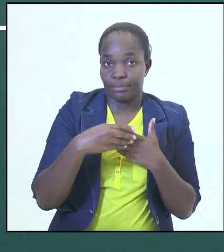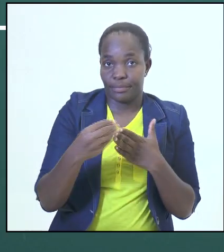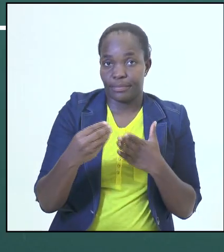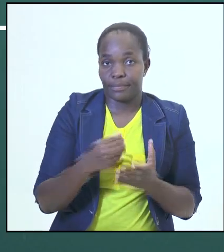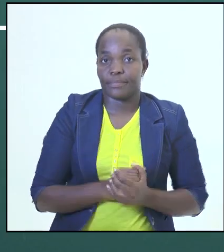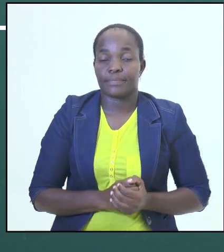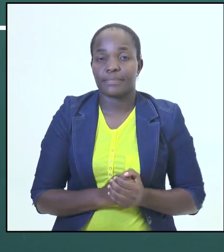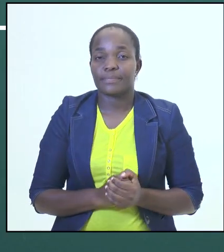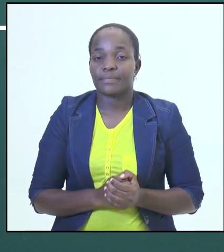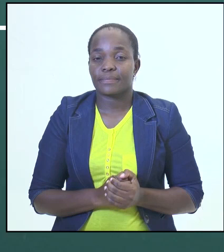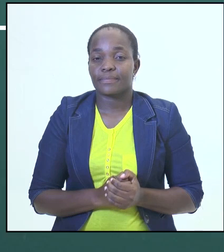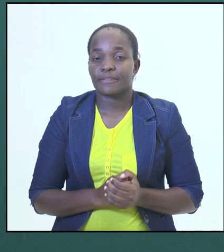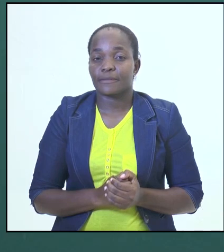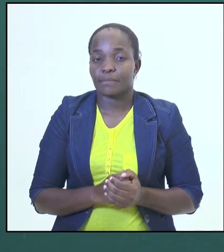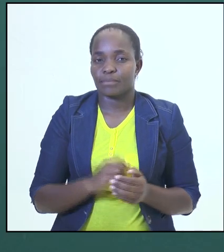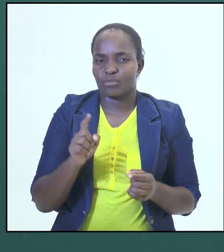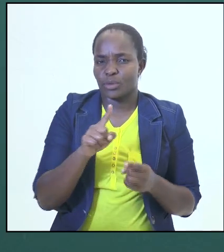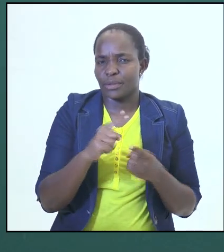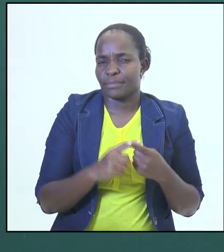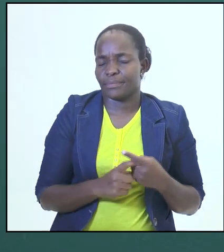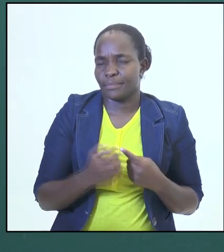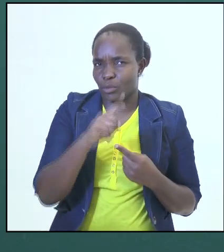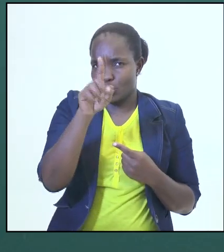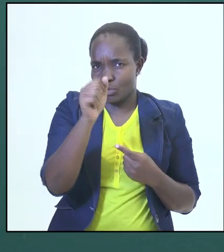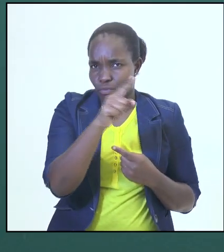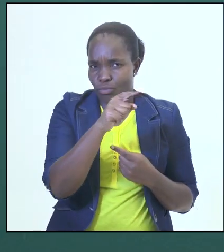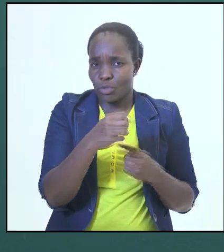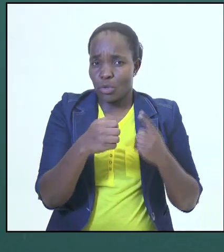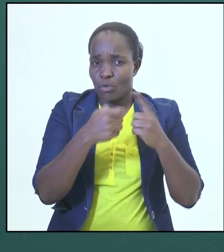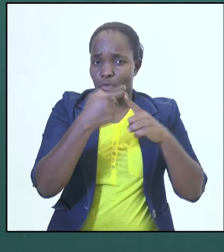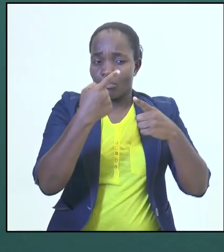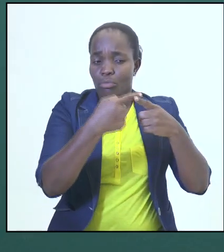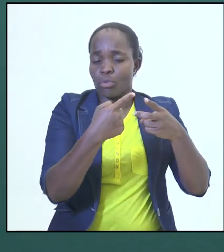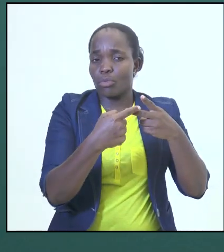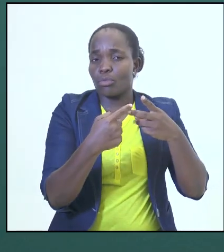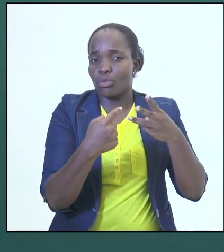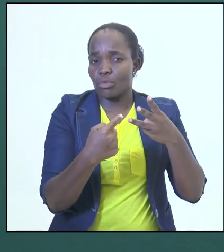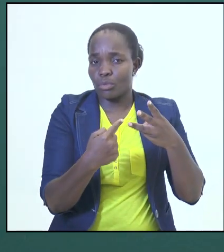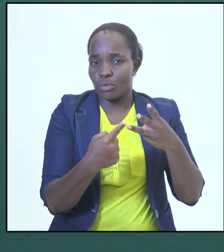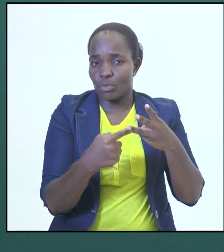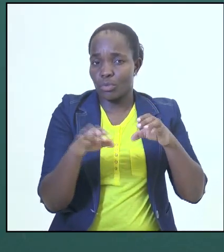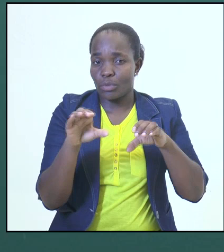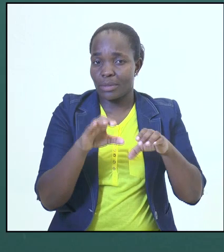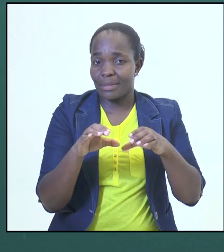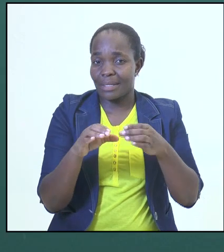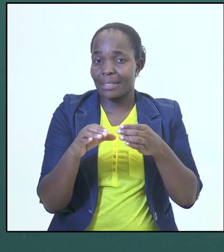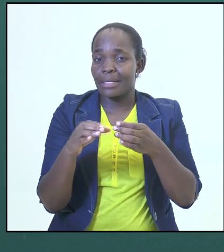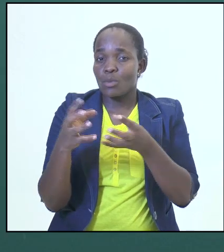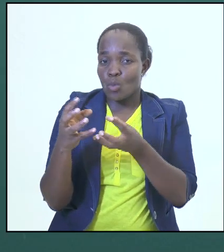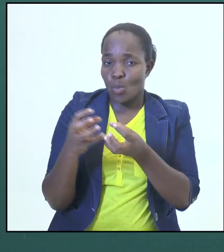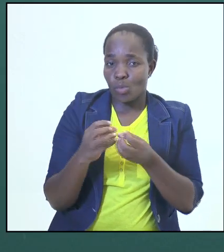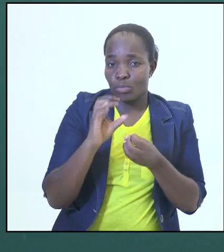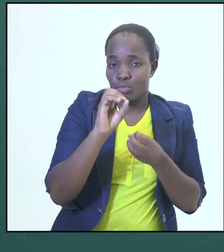Namibian dollars. Here is the question. Which one of these chemicals absorbs carbon dioxide from the